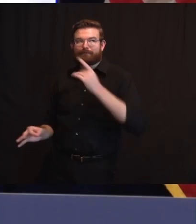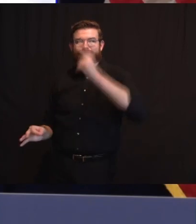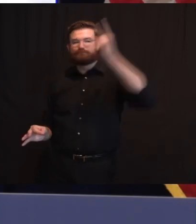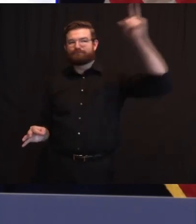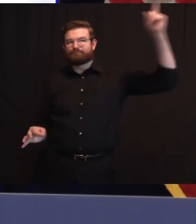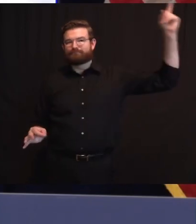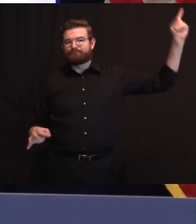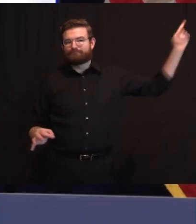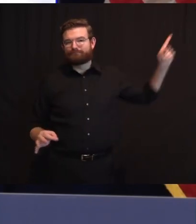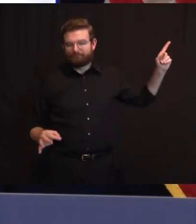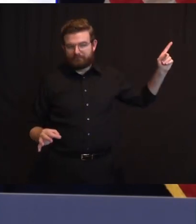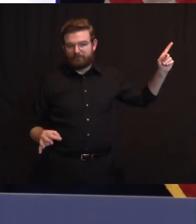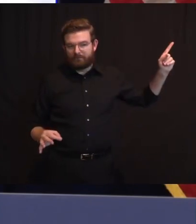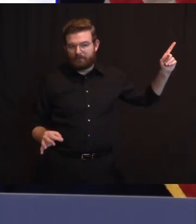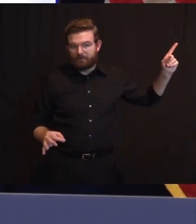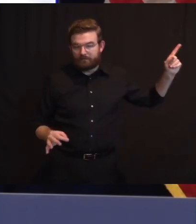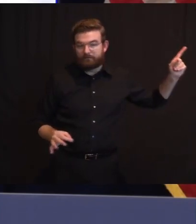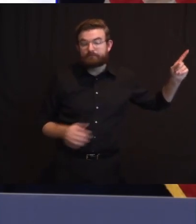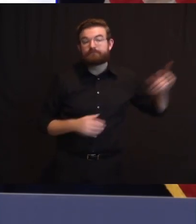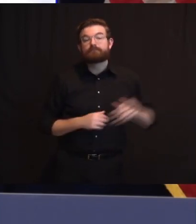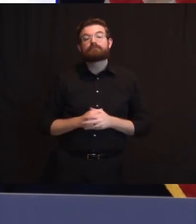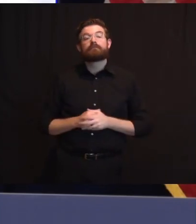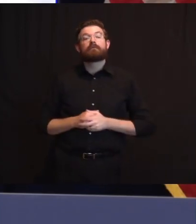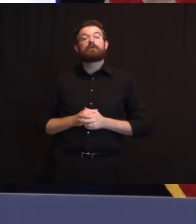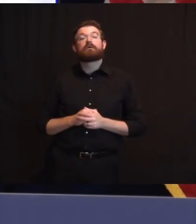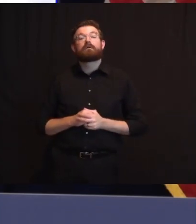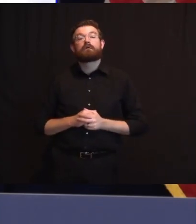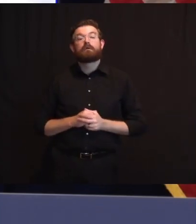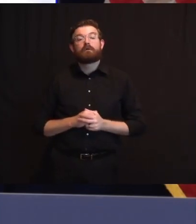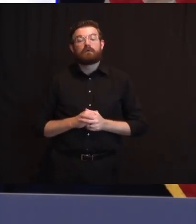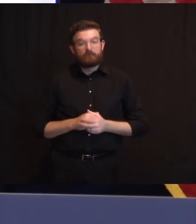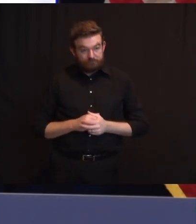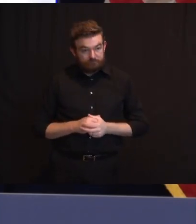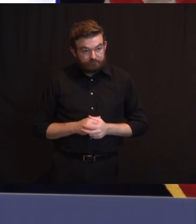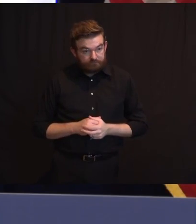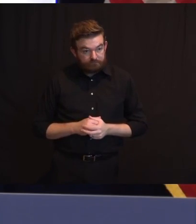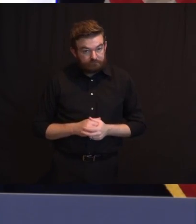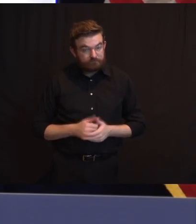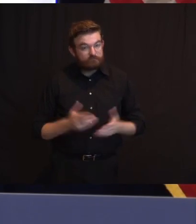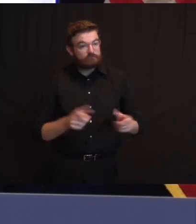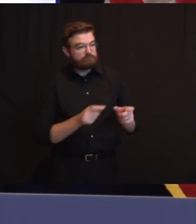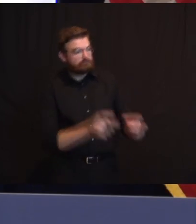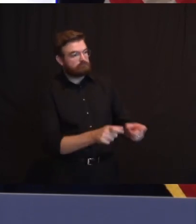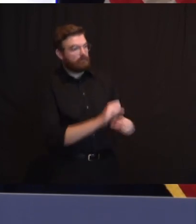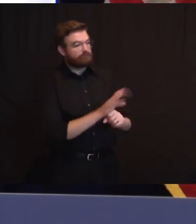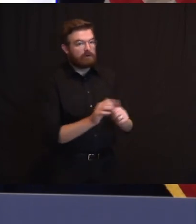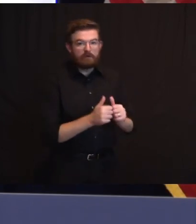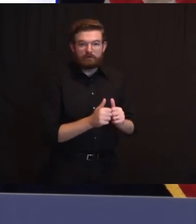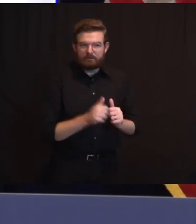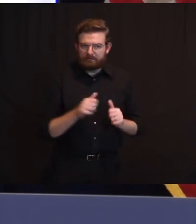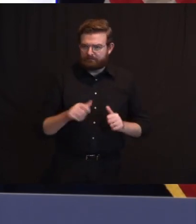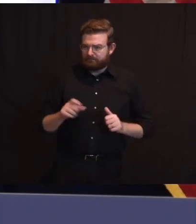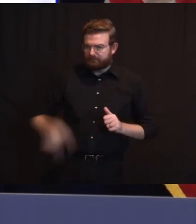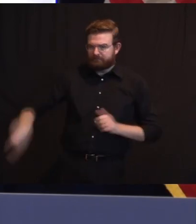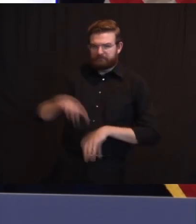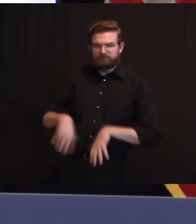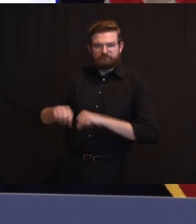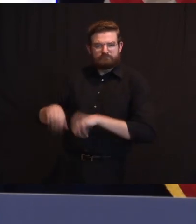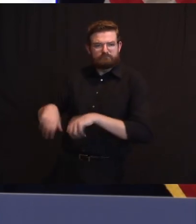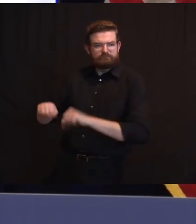our journey to containment of COVID-19. We recognize that it is vital to increase laboratory capacity in our